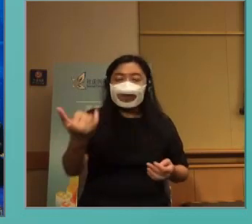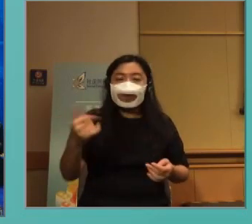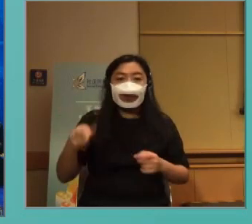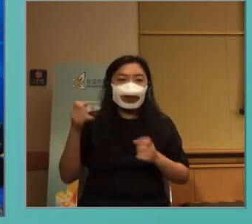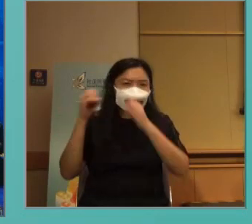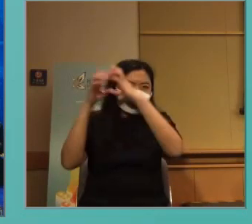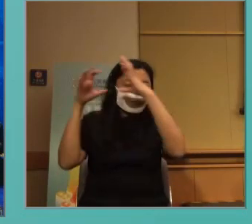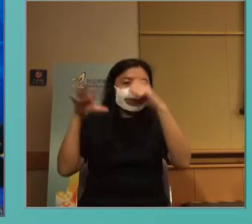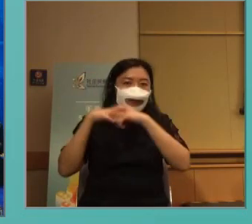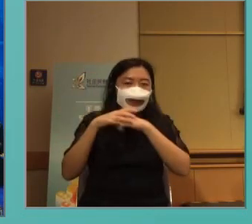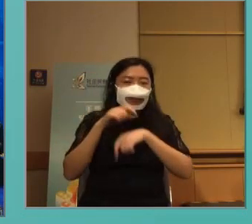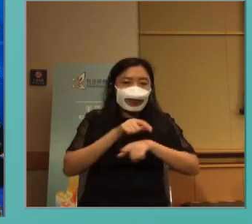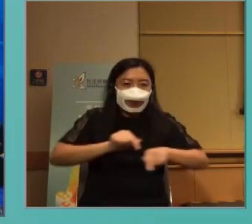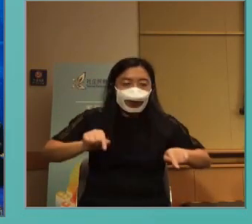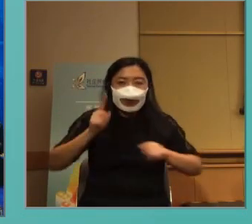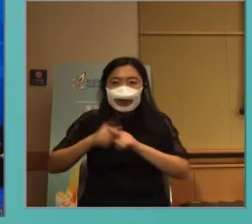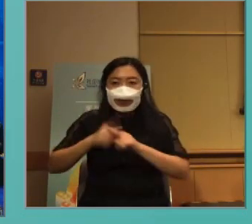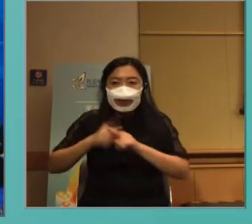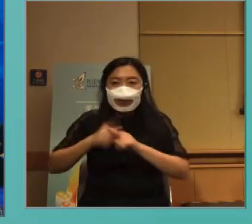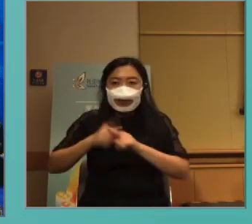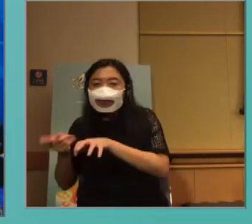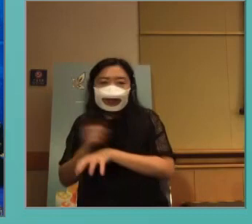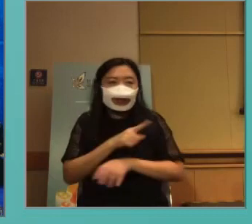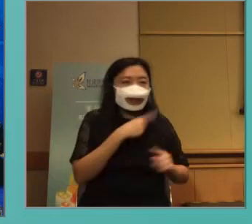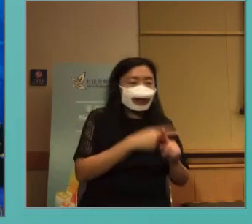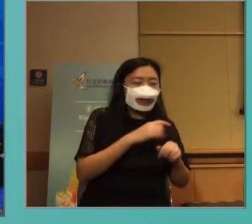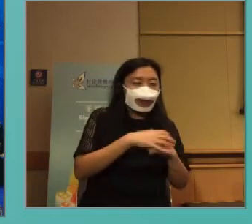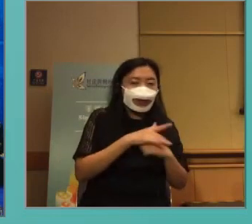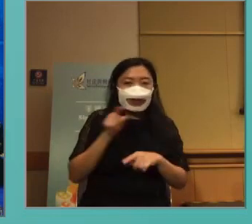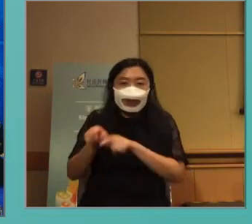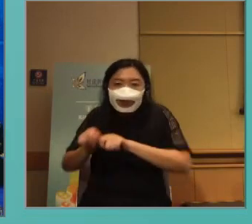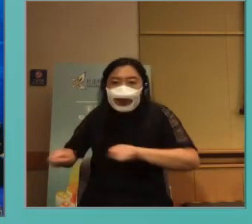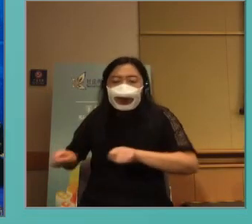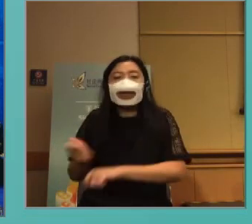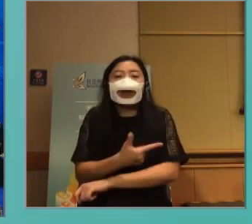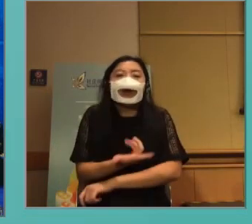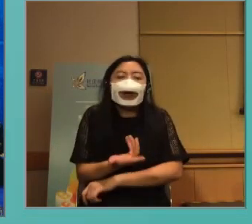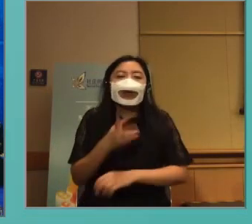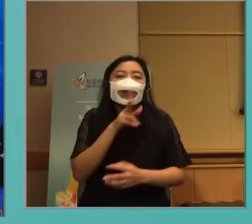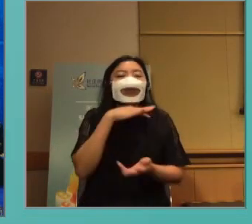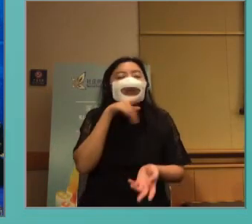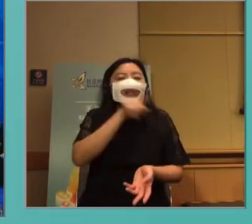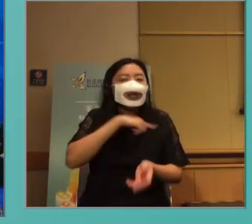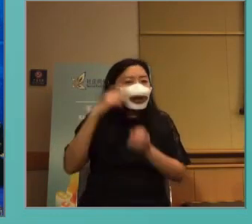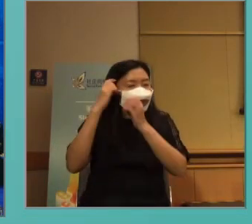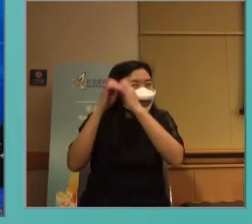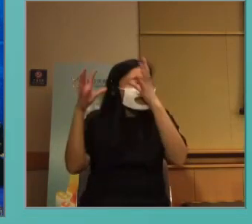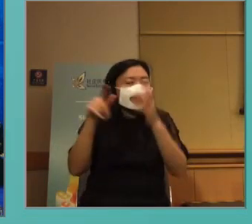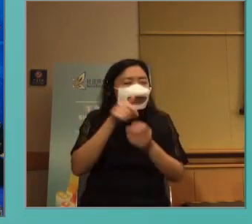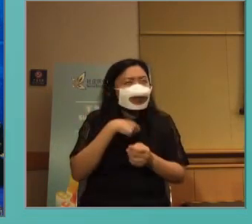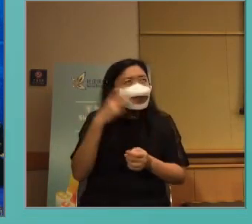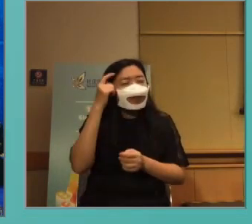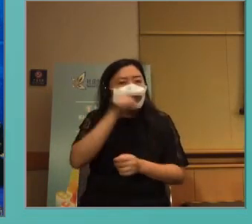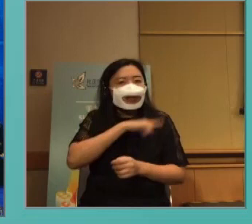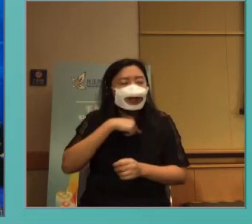many people, for instance, that you know yourself actually really obsess about how many likes they get on Twitter or on Facebook or on Instagram, or